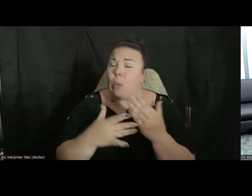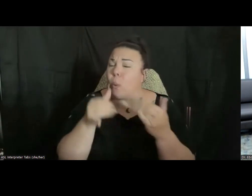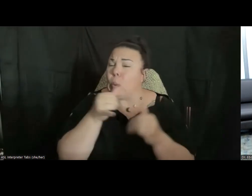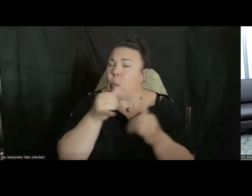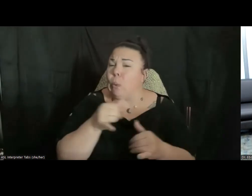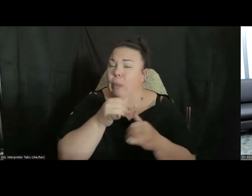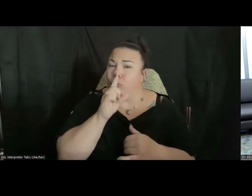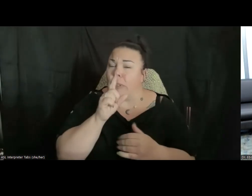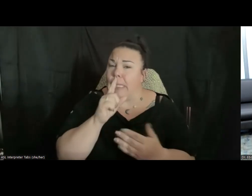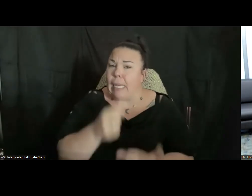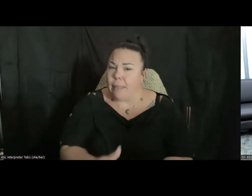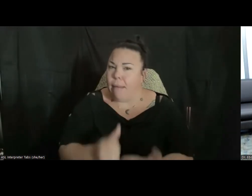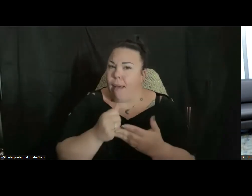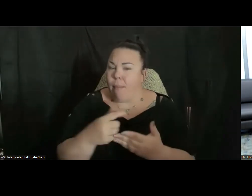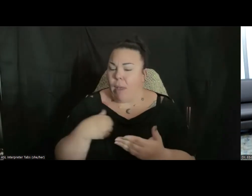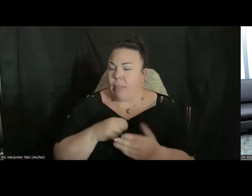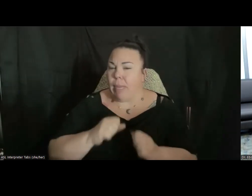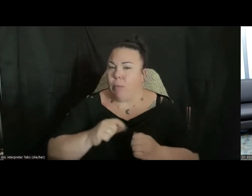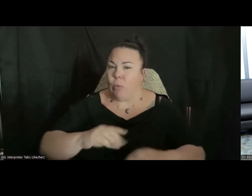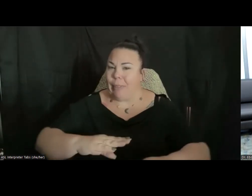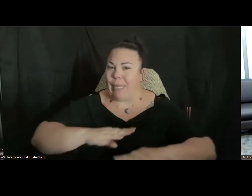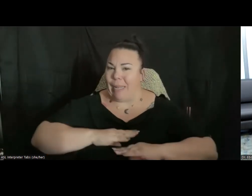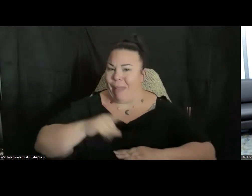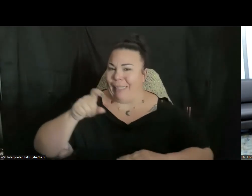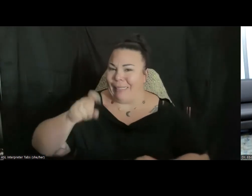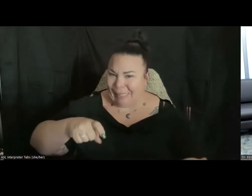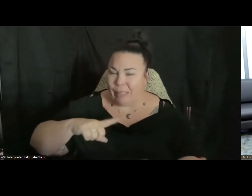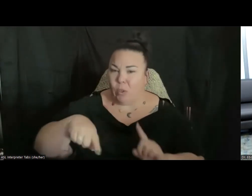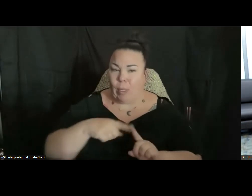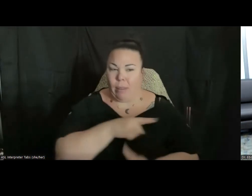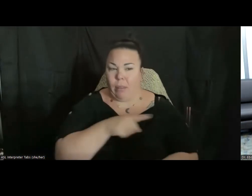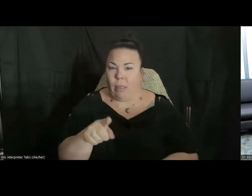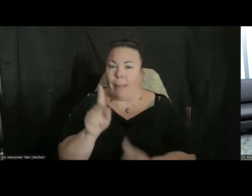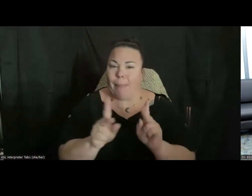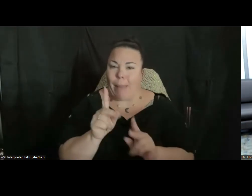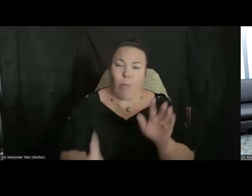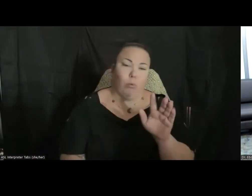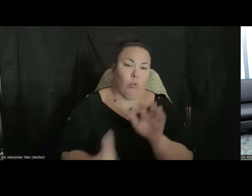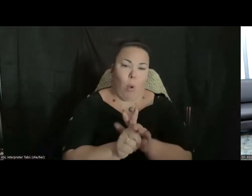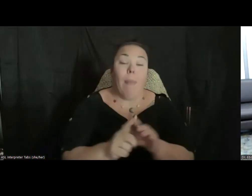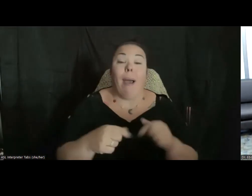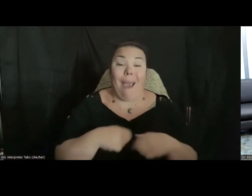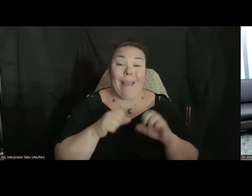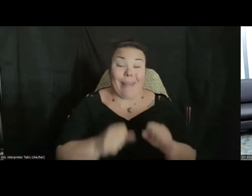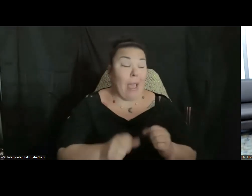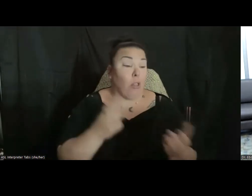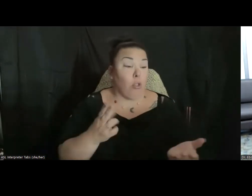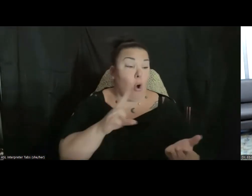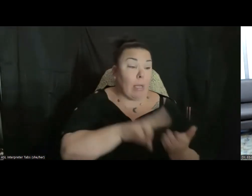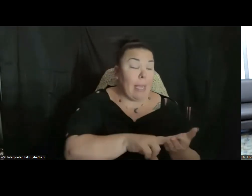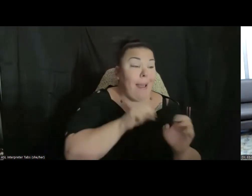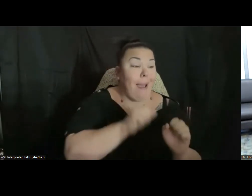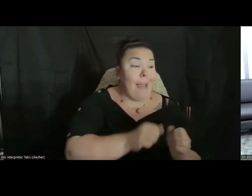meet needs when people show up. I can log on, take care of them, collaborate with the team, and they don't have to go to a whole